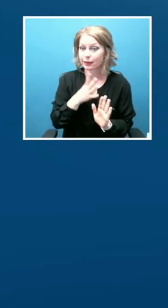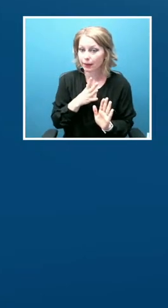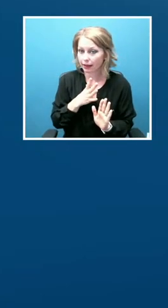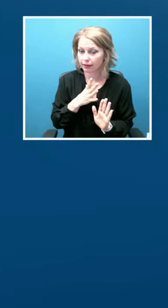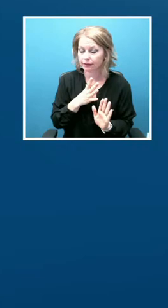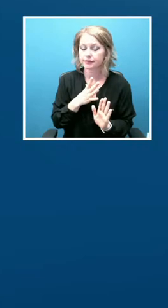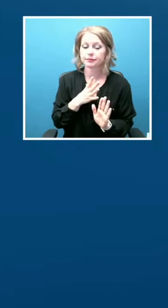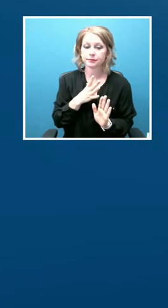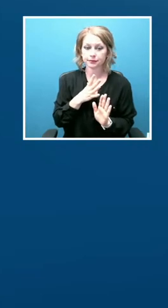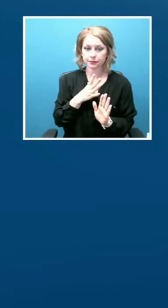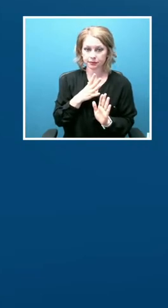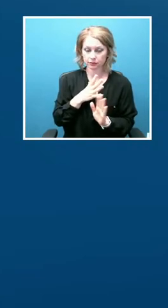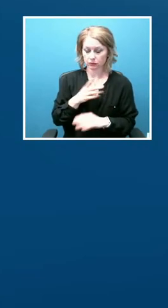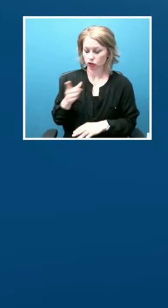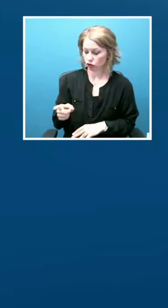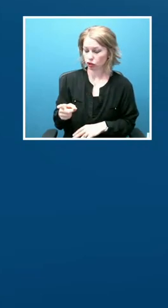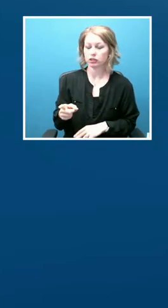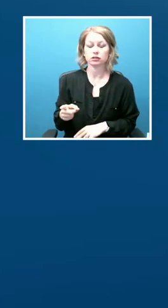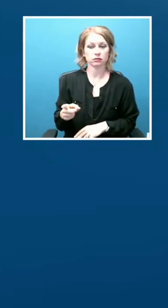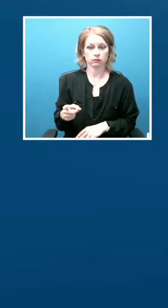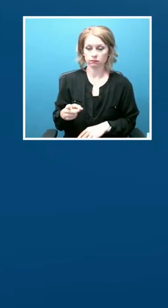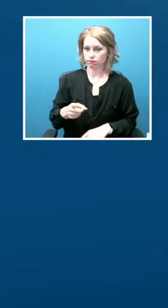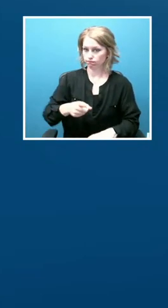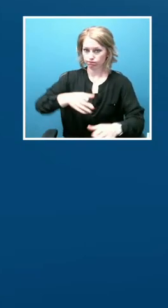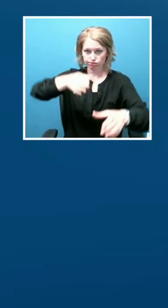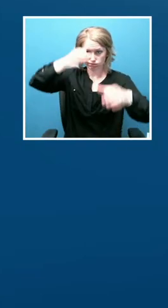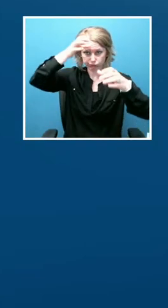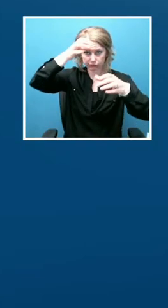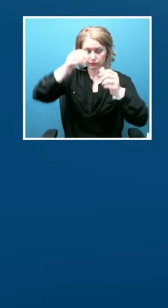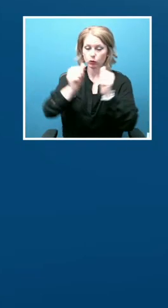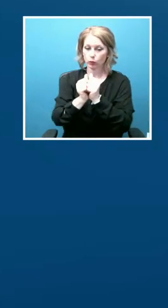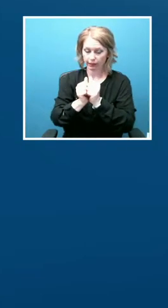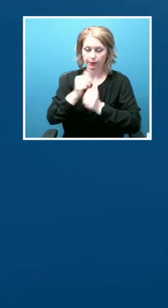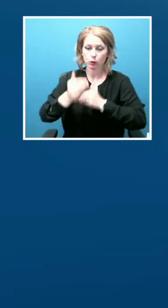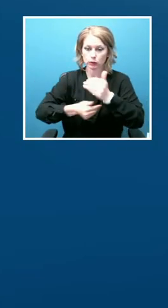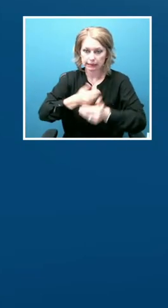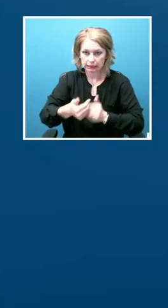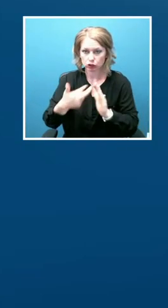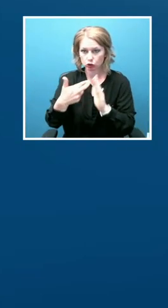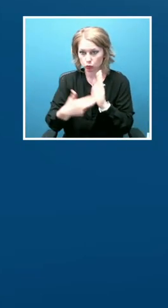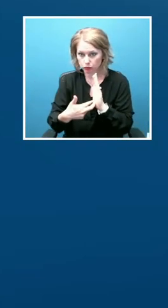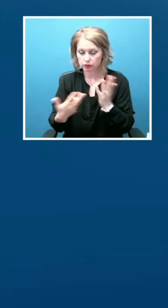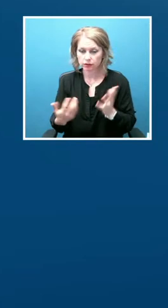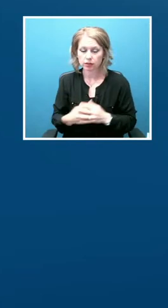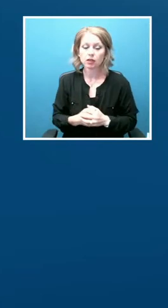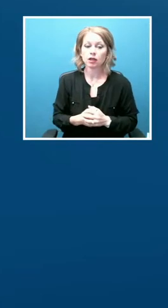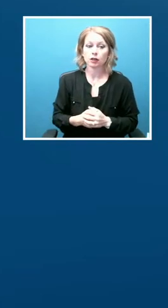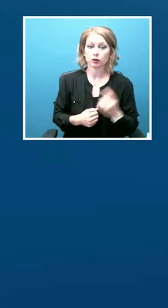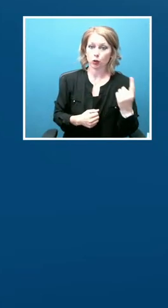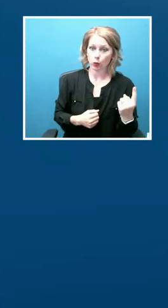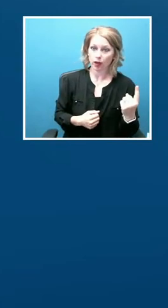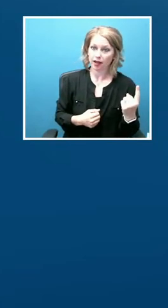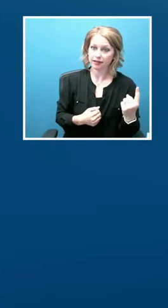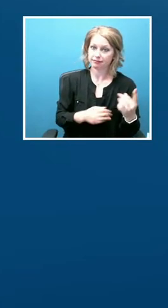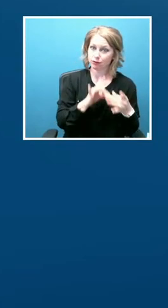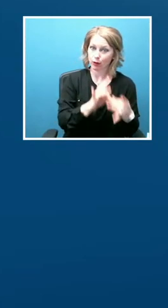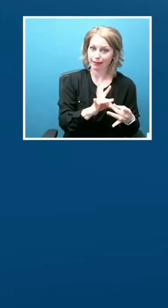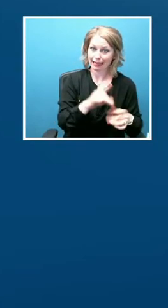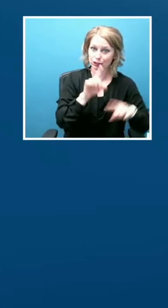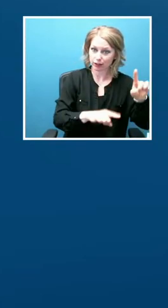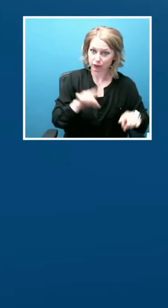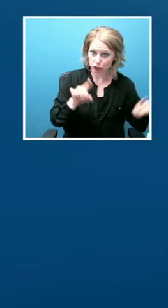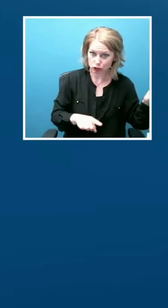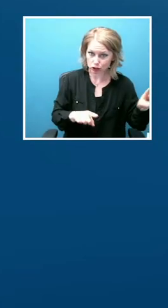is very aware of parliamentary procedure. So, you know, on one hand, they were talking about diversity. On the other hand, they were challenging this